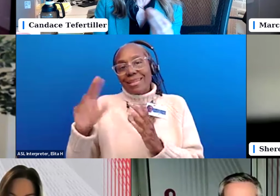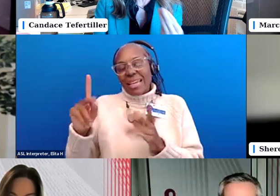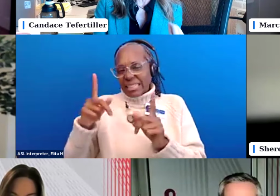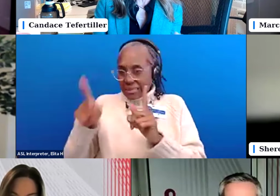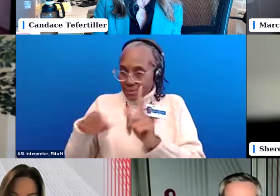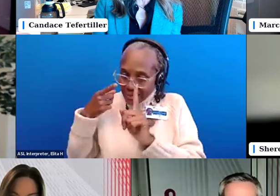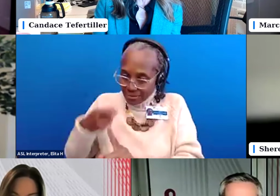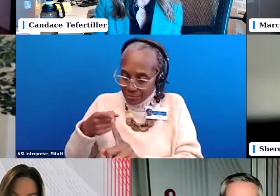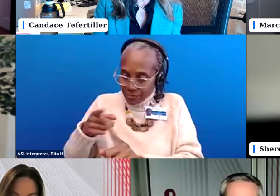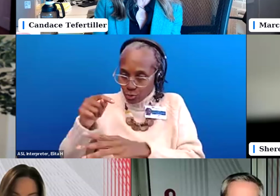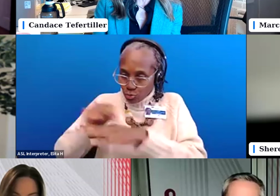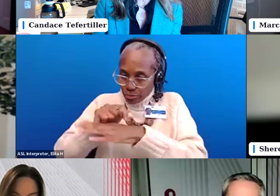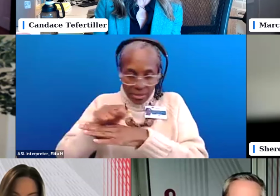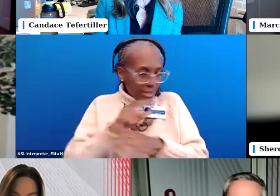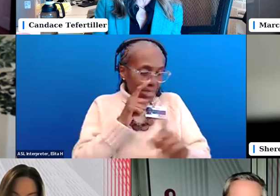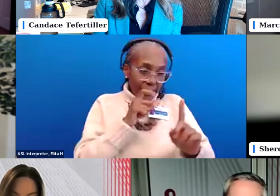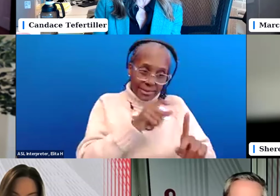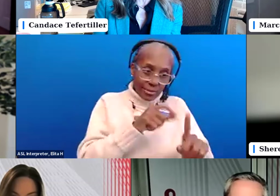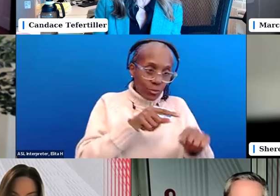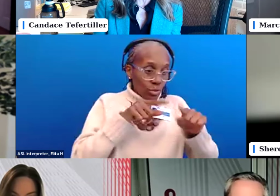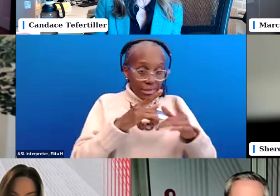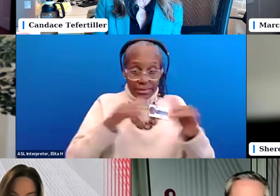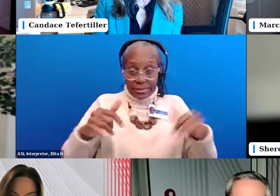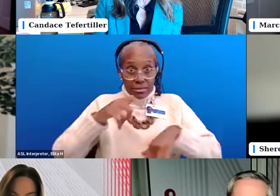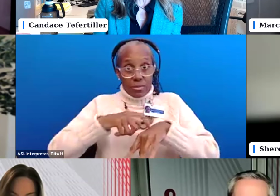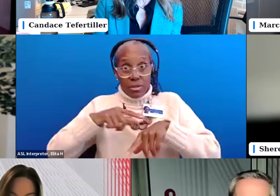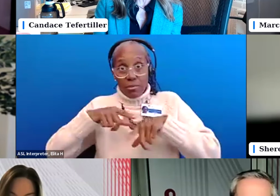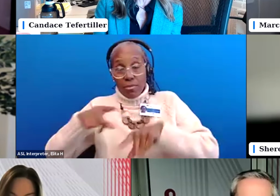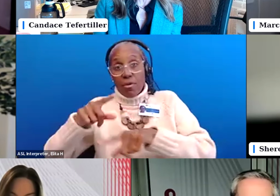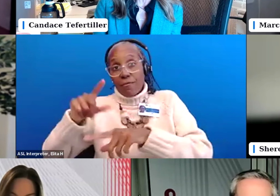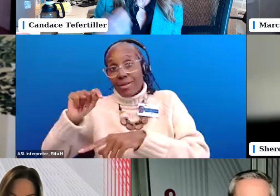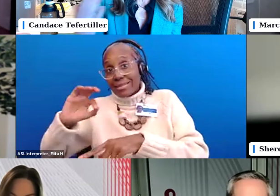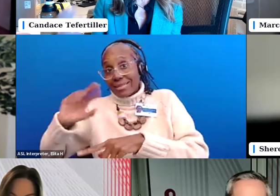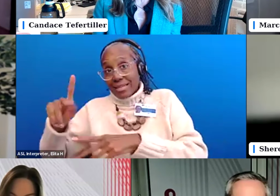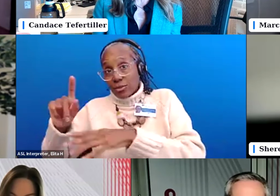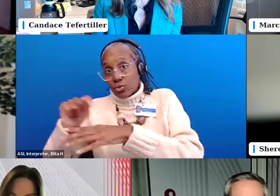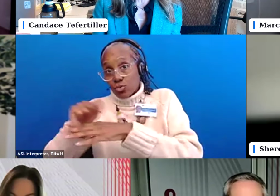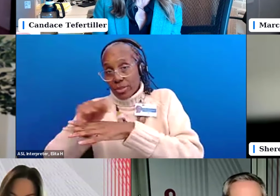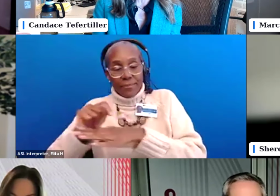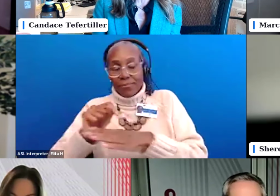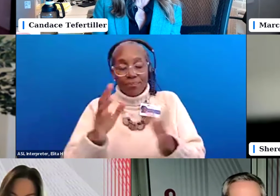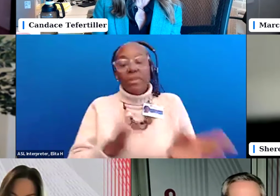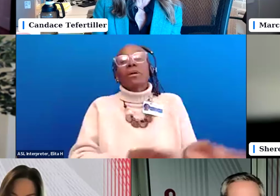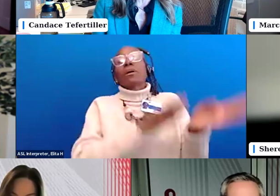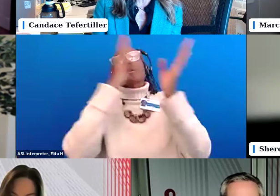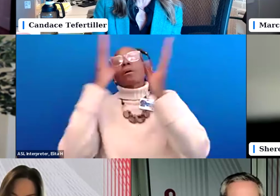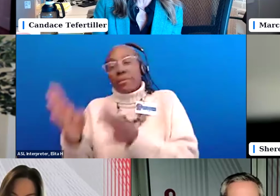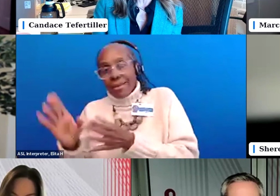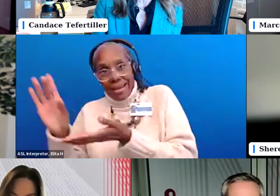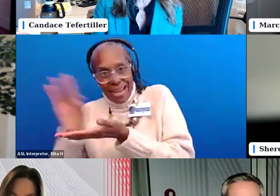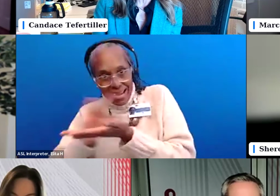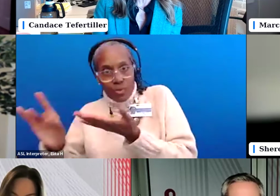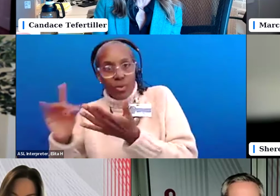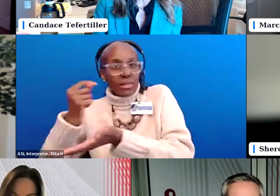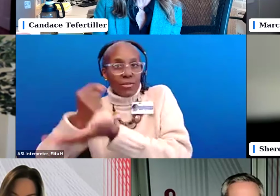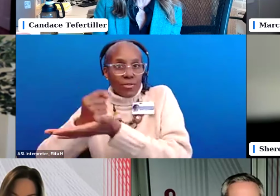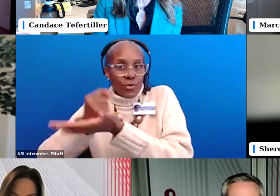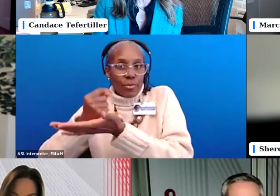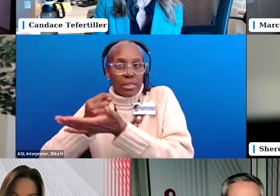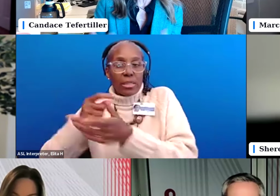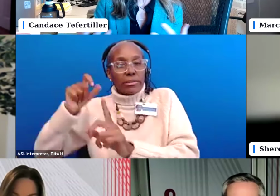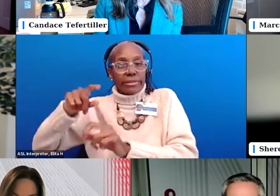So we were not stimulating them at the same time of the task-specific training. And then they received another 8 weeks of therapy in which they were